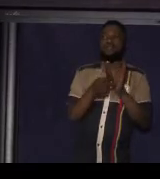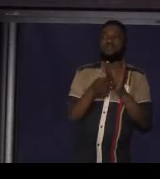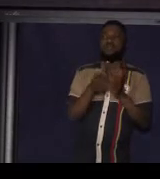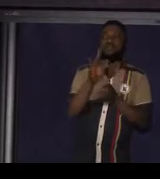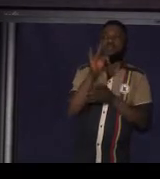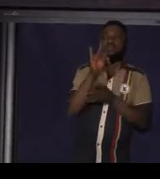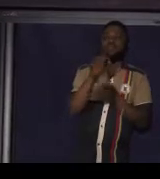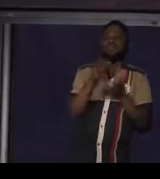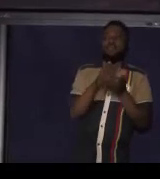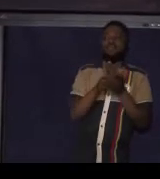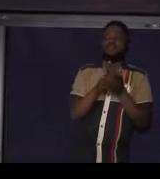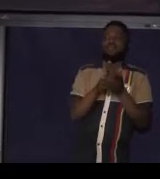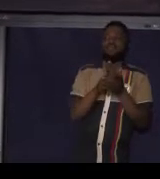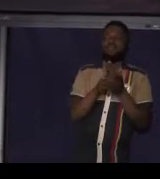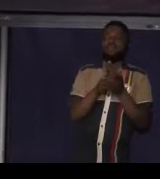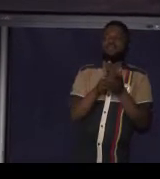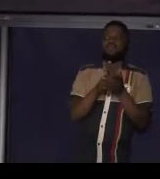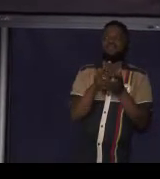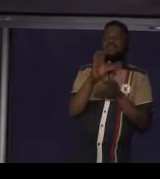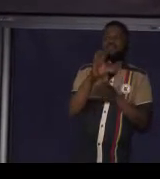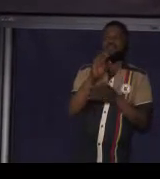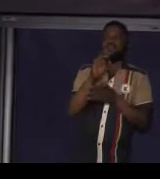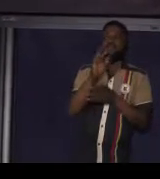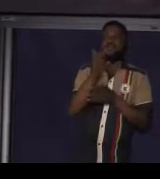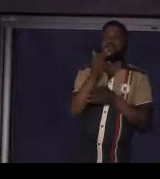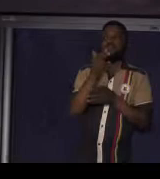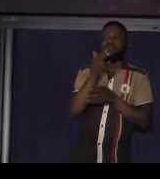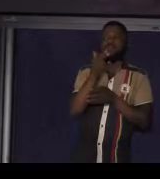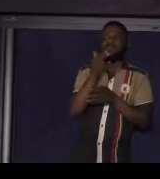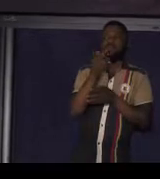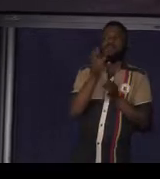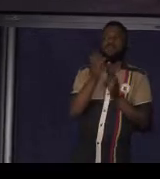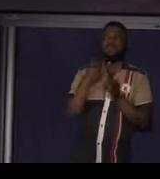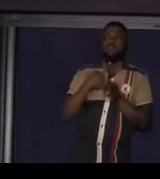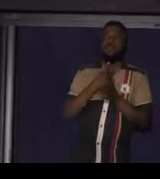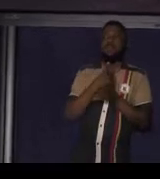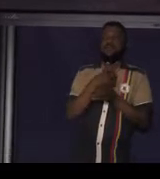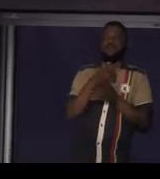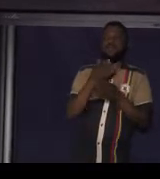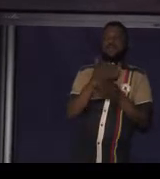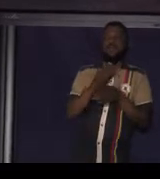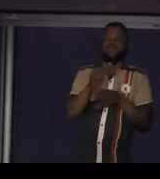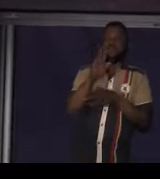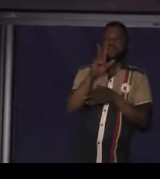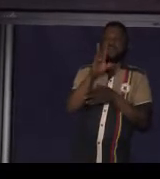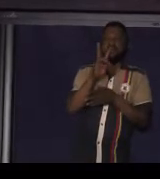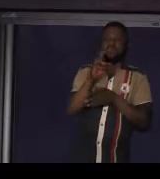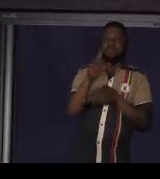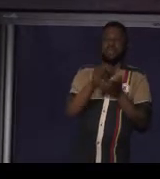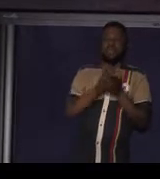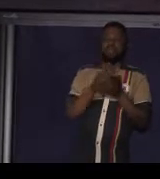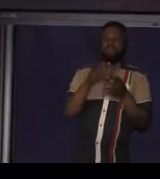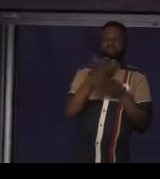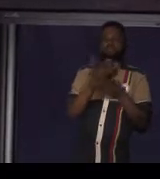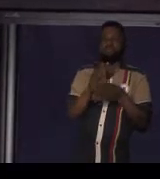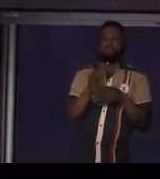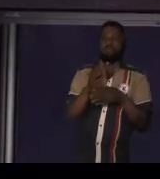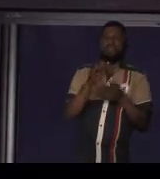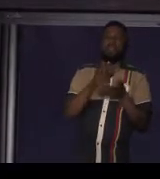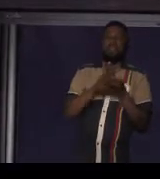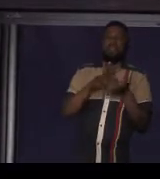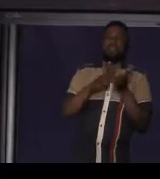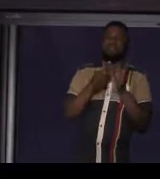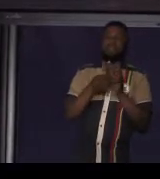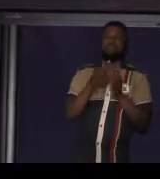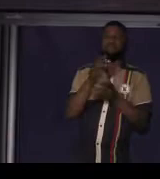half the volume of the tank, and that means that is 18,000 centimeter cubes, because if we